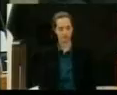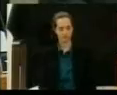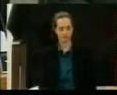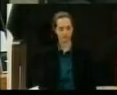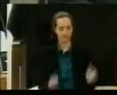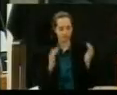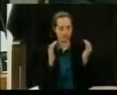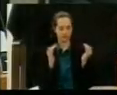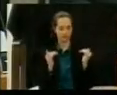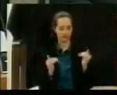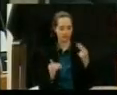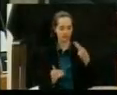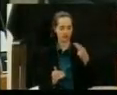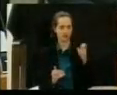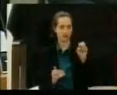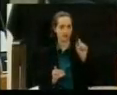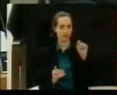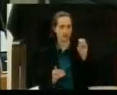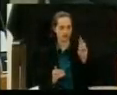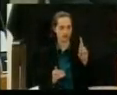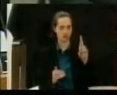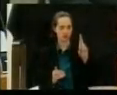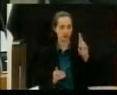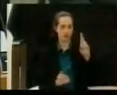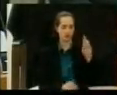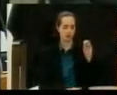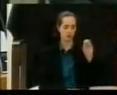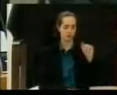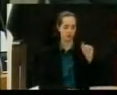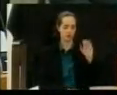Okay, we have Heather Roach.